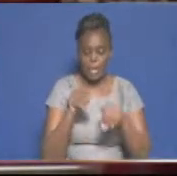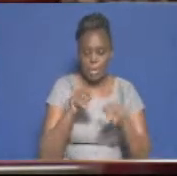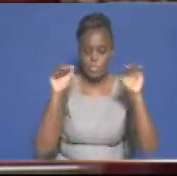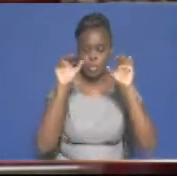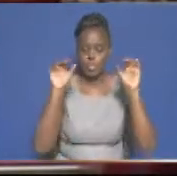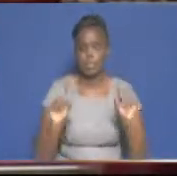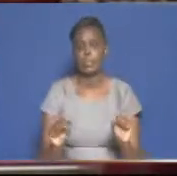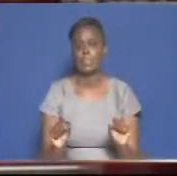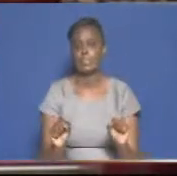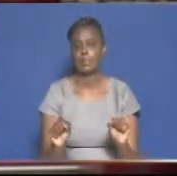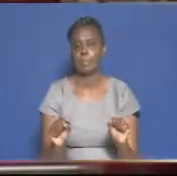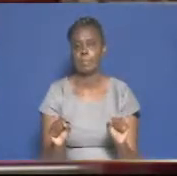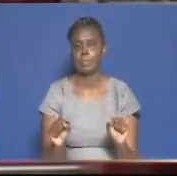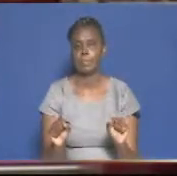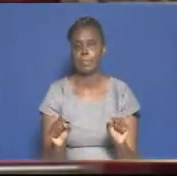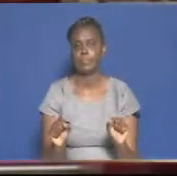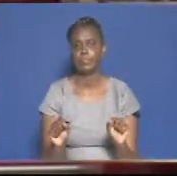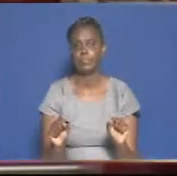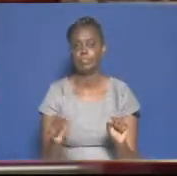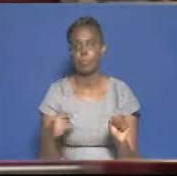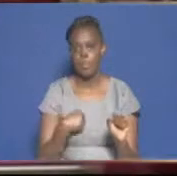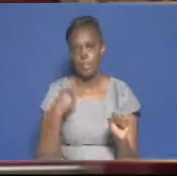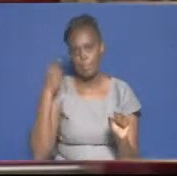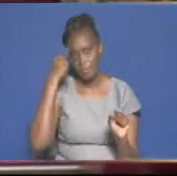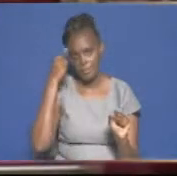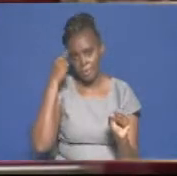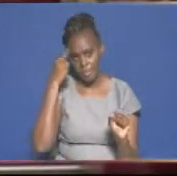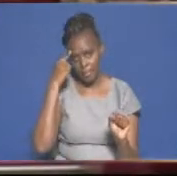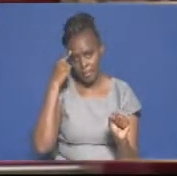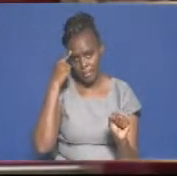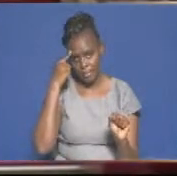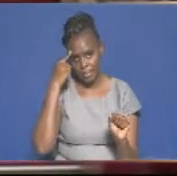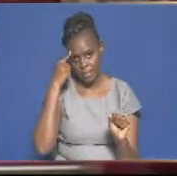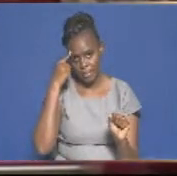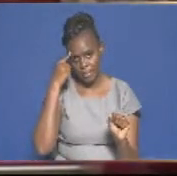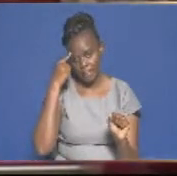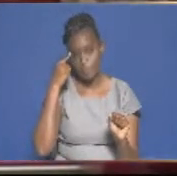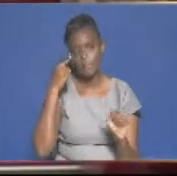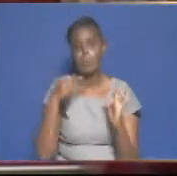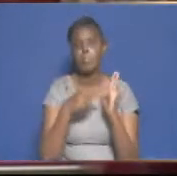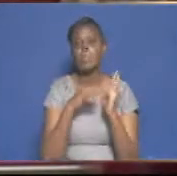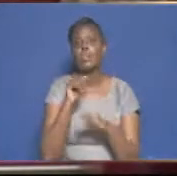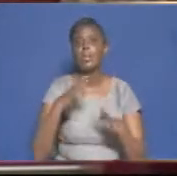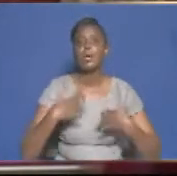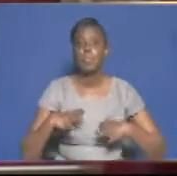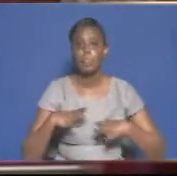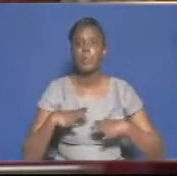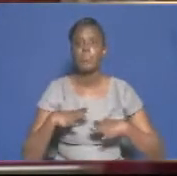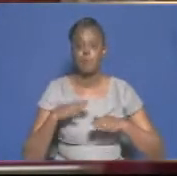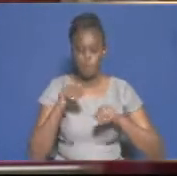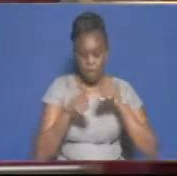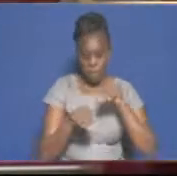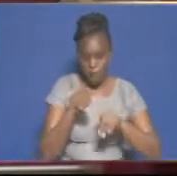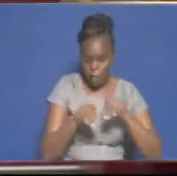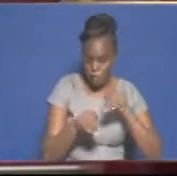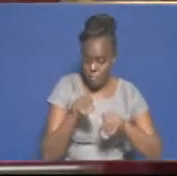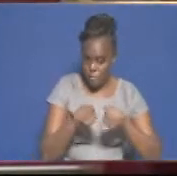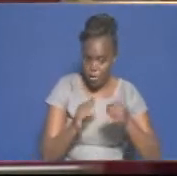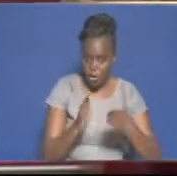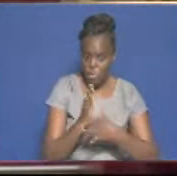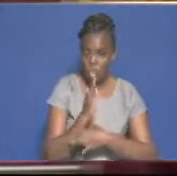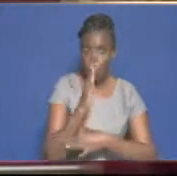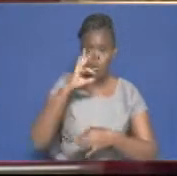system. And I think this is the fact that people could actually vote through a